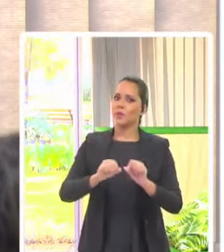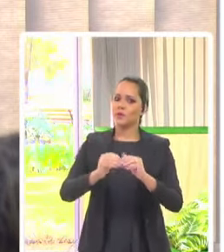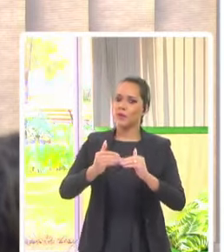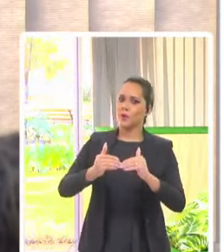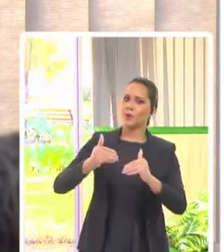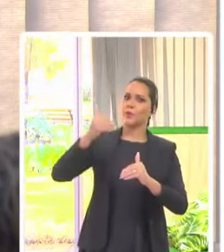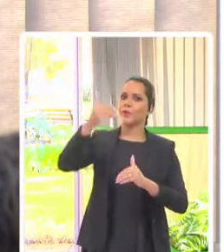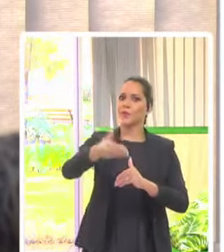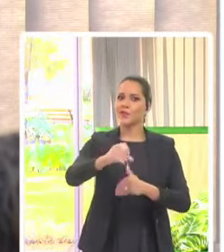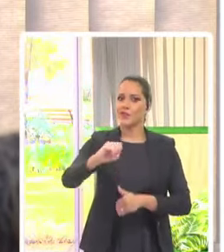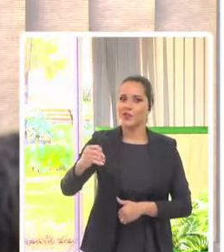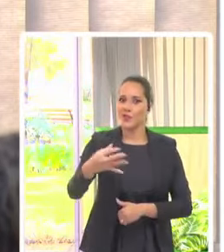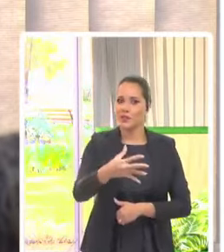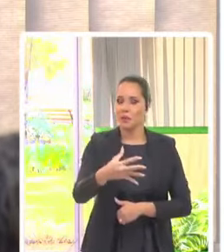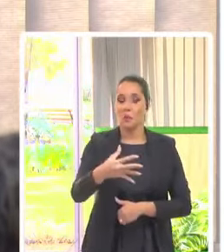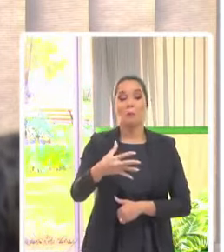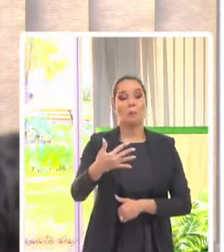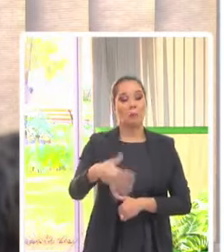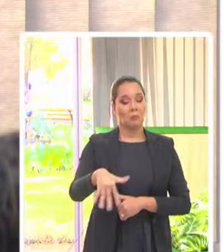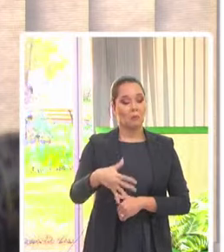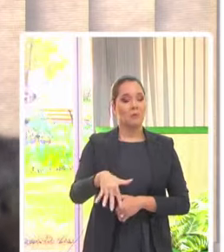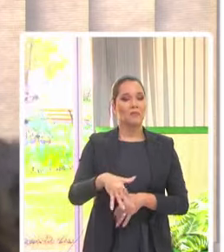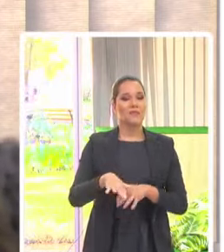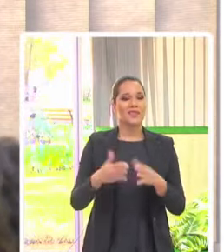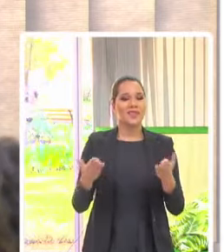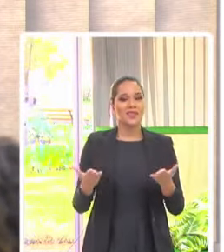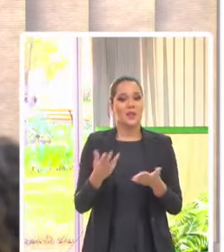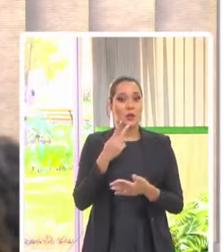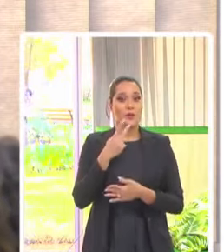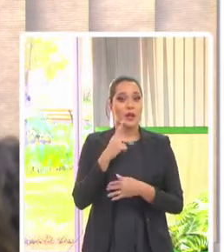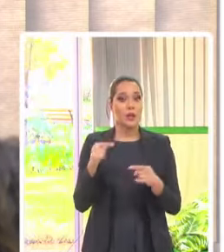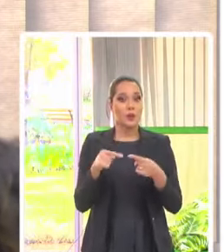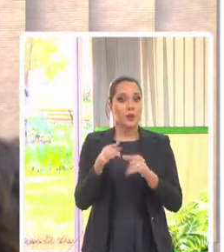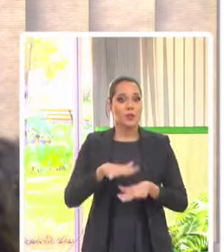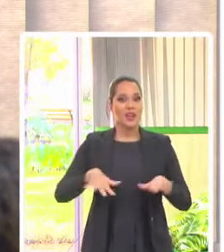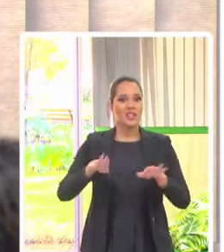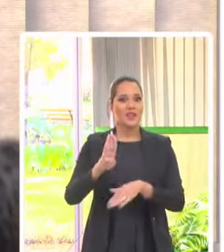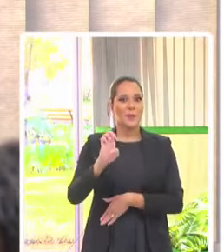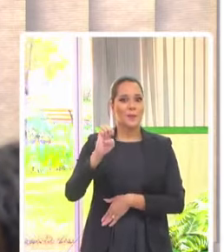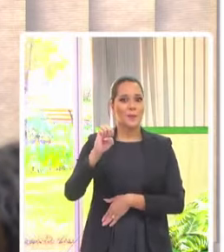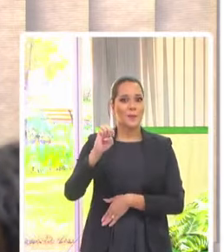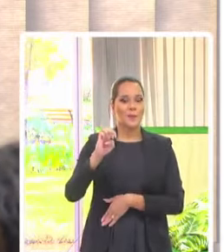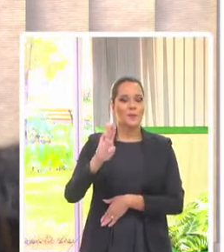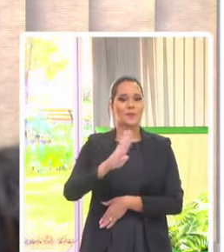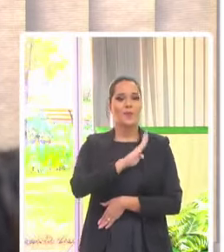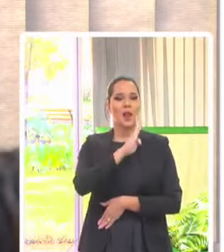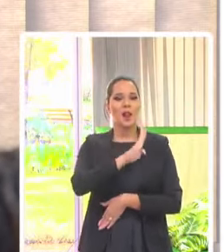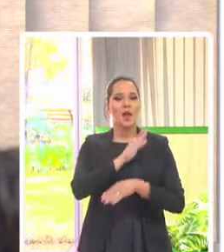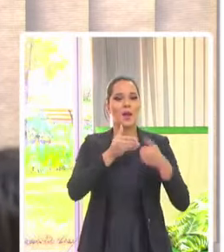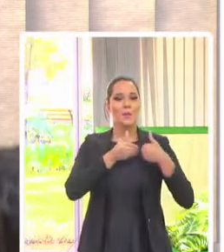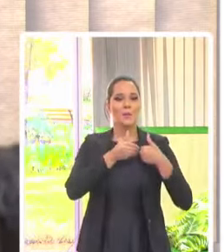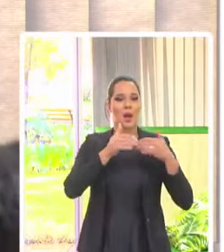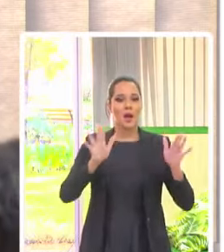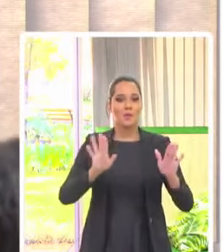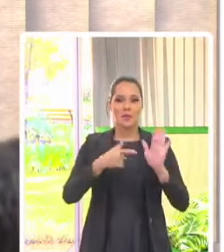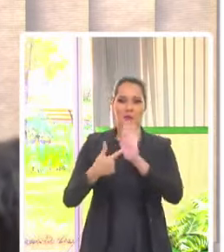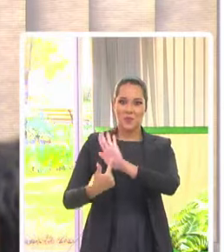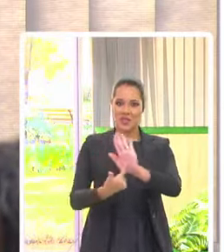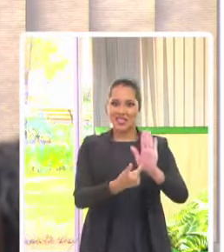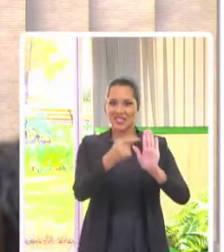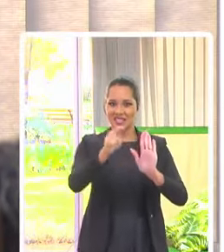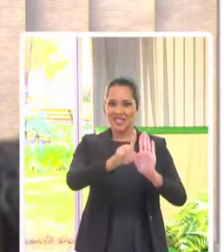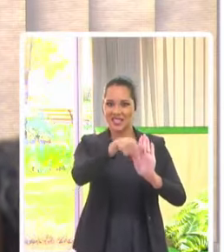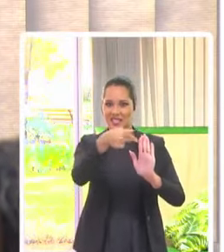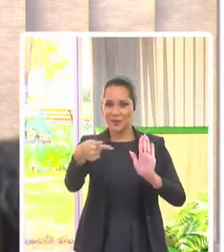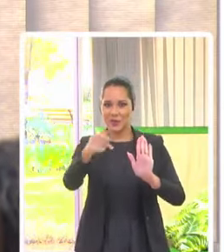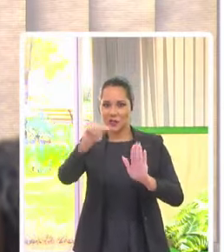totally relate to the Belém Aberta, which could be a fantastic case to be showcased here at the Innovation Week. And more